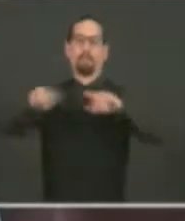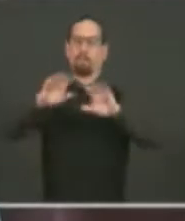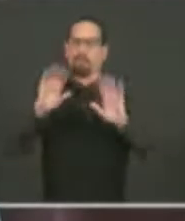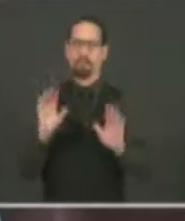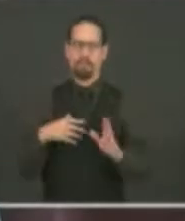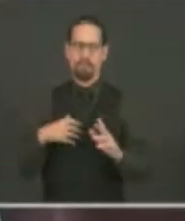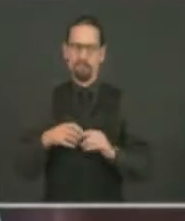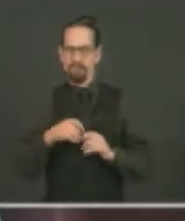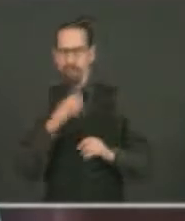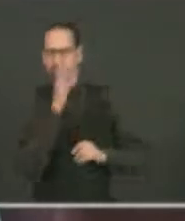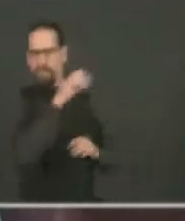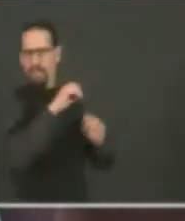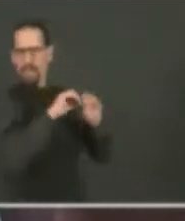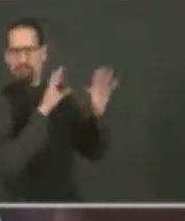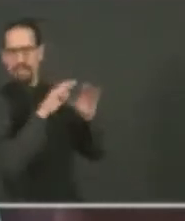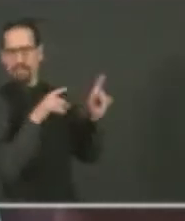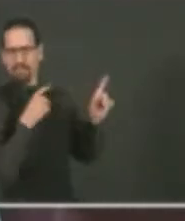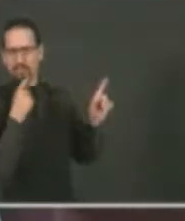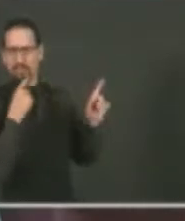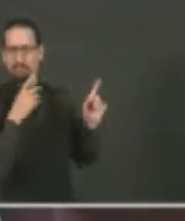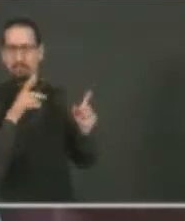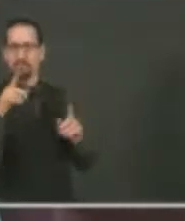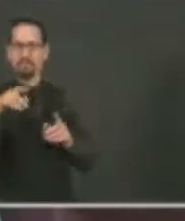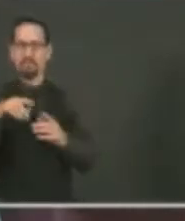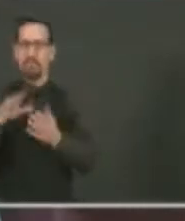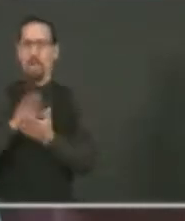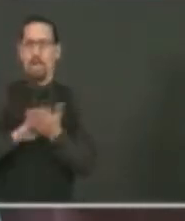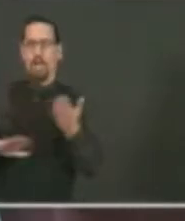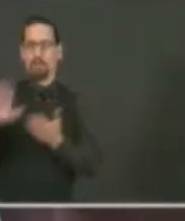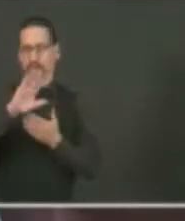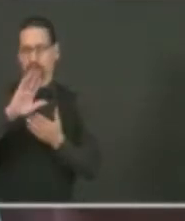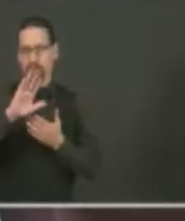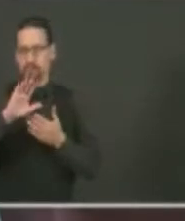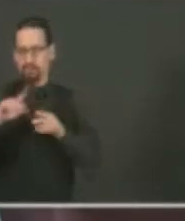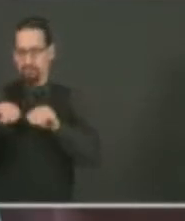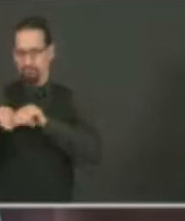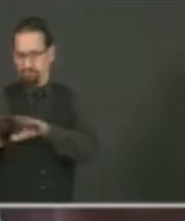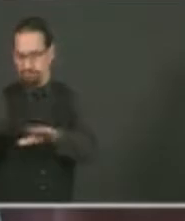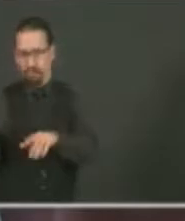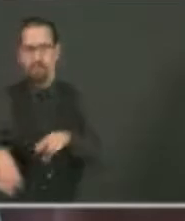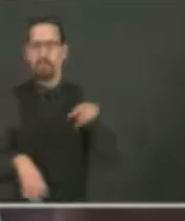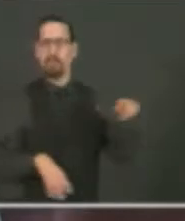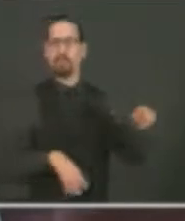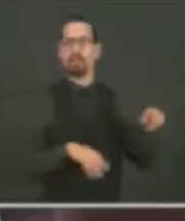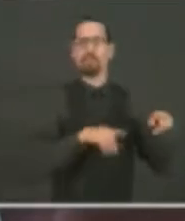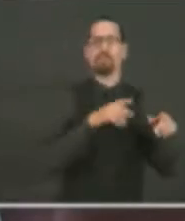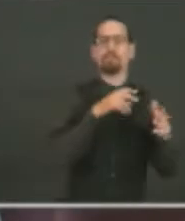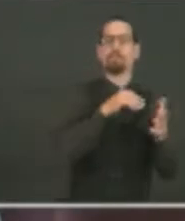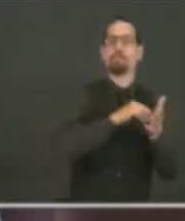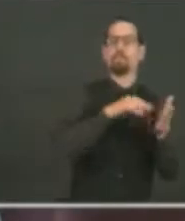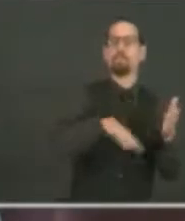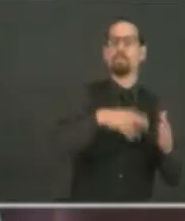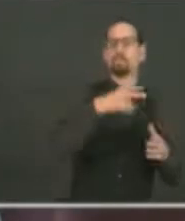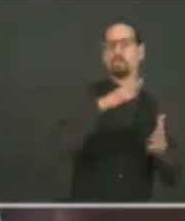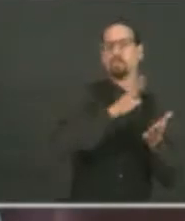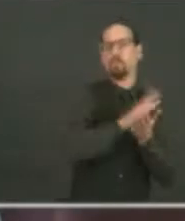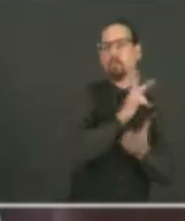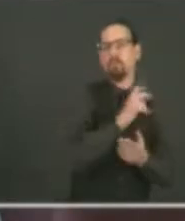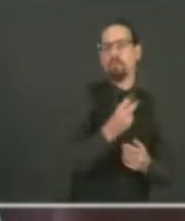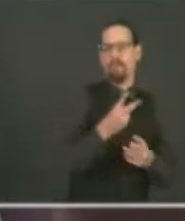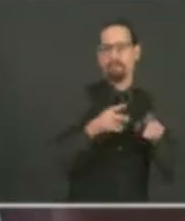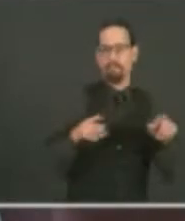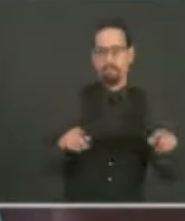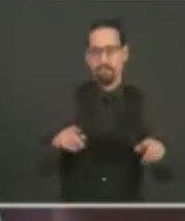that said, plus K through 12, but none of those students are in intensive care on Correct. respirators. So